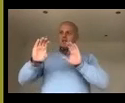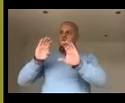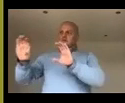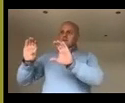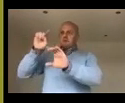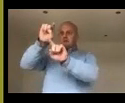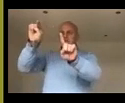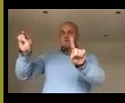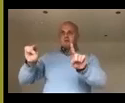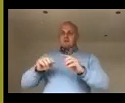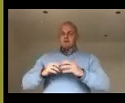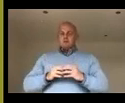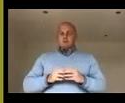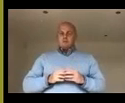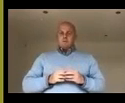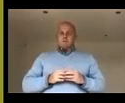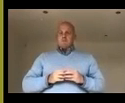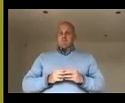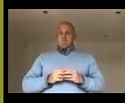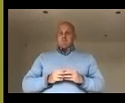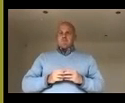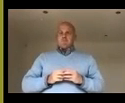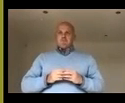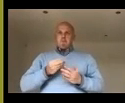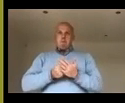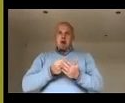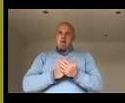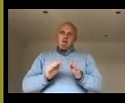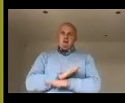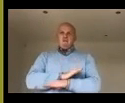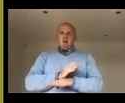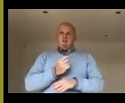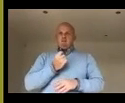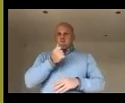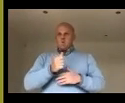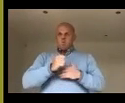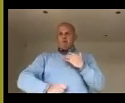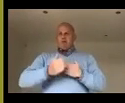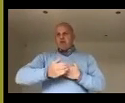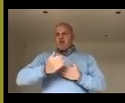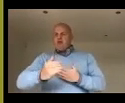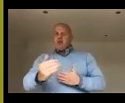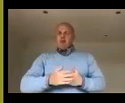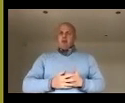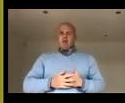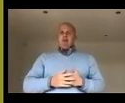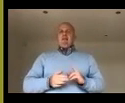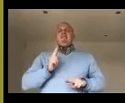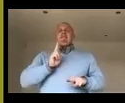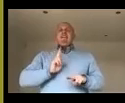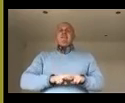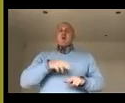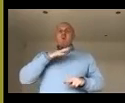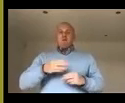activities is that they are only looking at money for a few months. So if you want to plan longer term, you need to wait